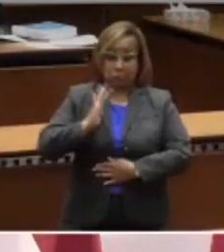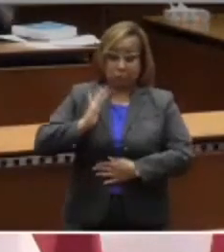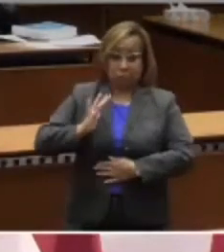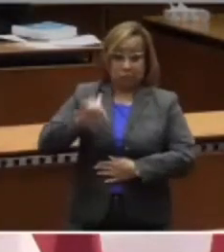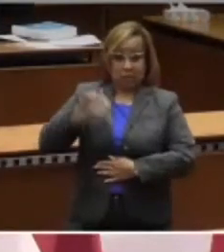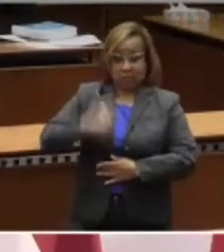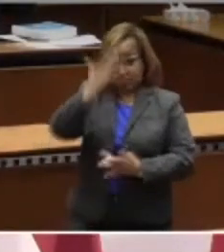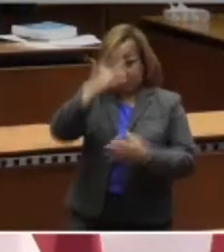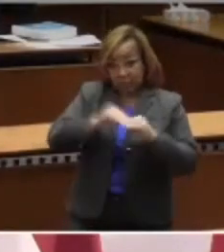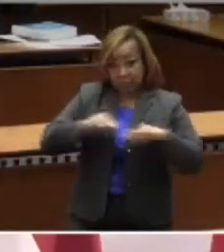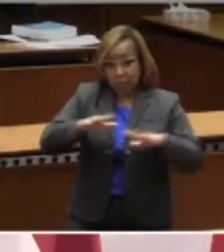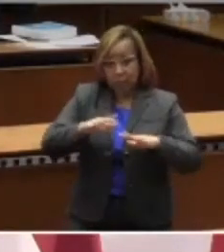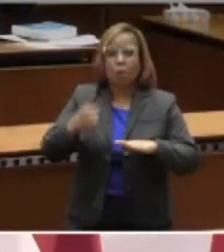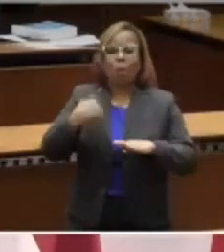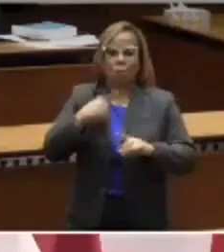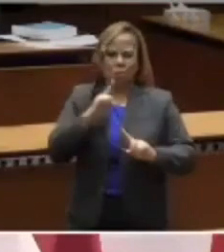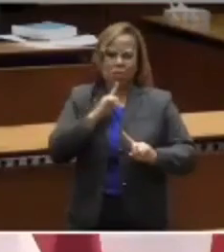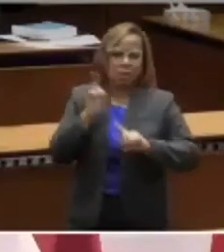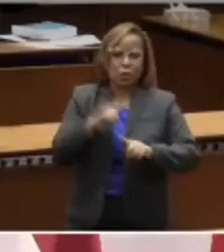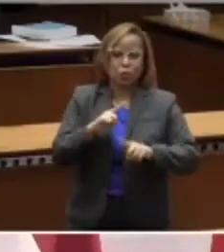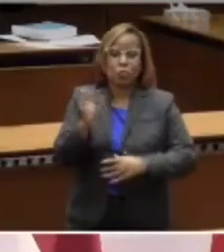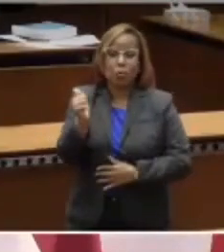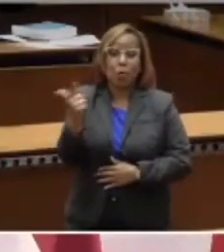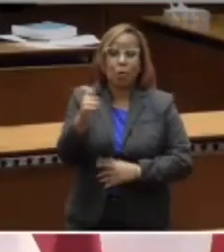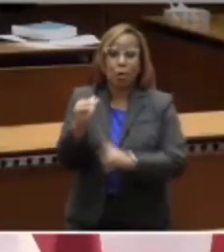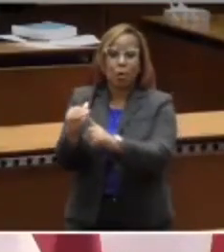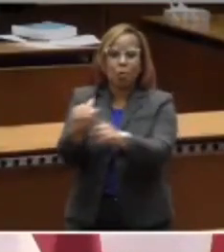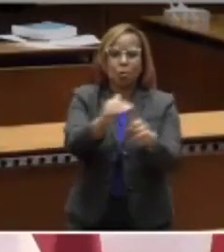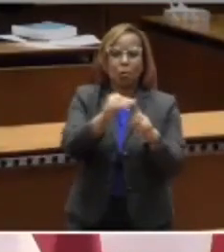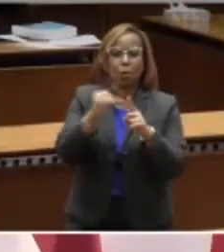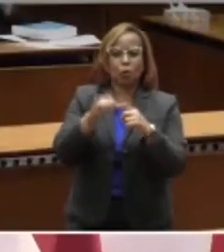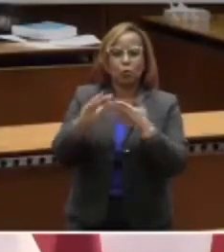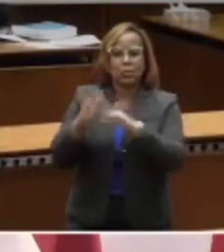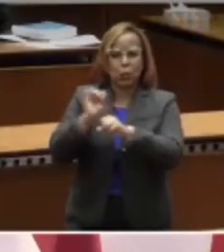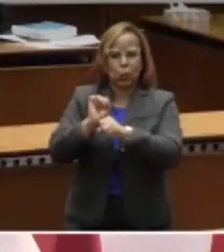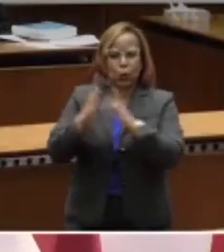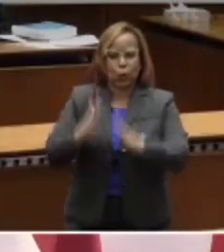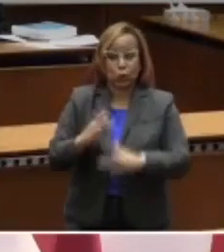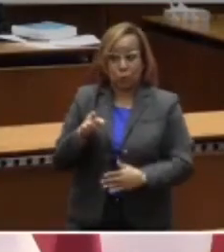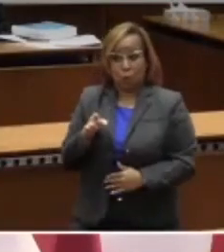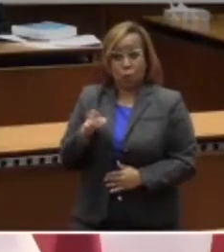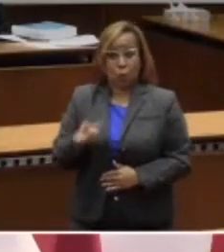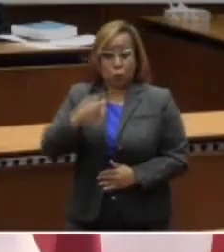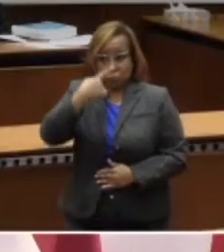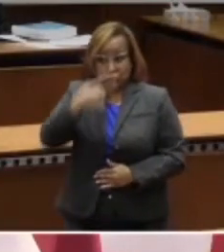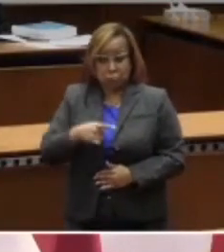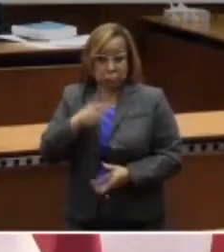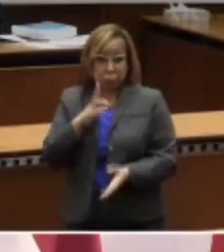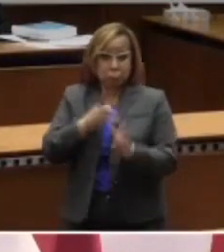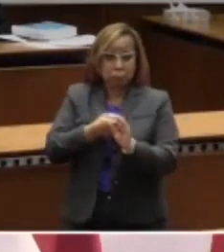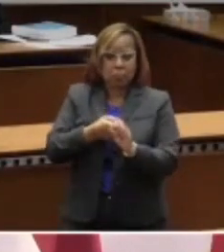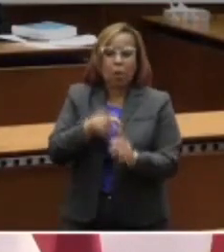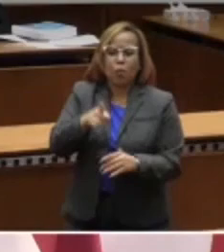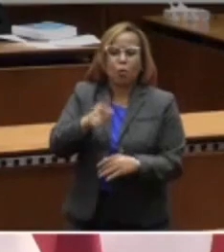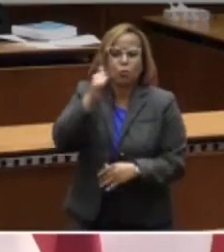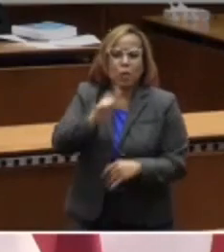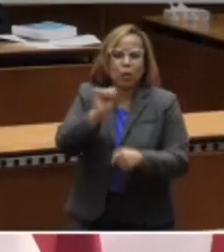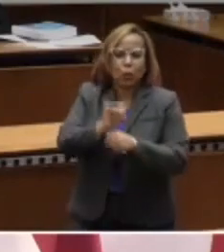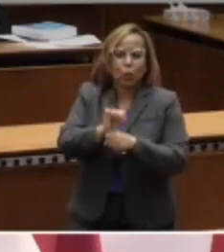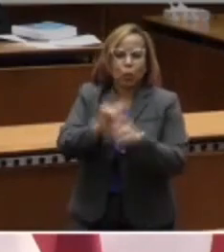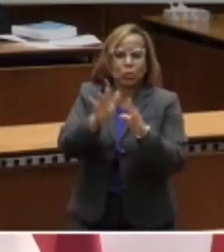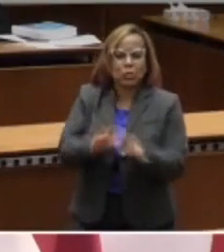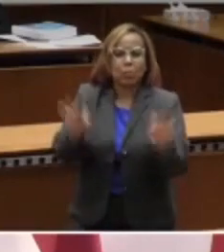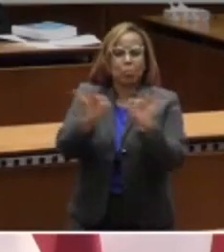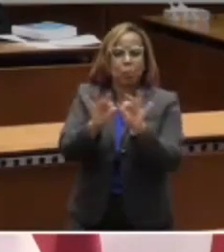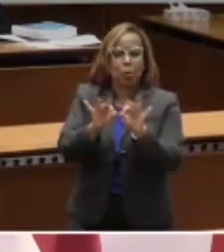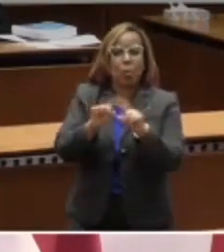this pandemic, we issued an all call to city workers, those who could be spared, those whose daily work was